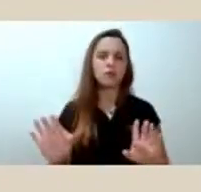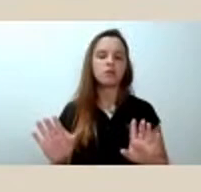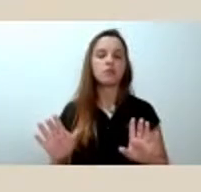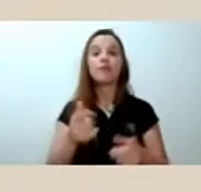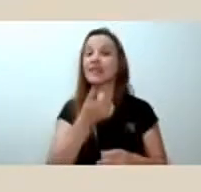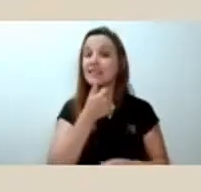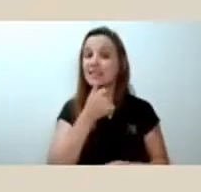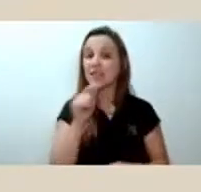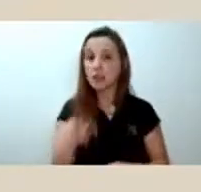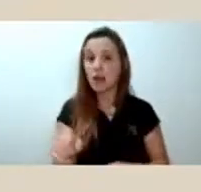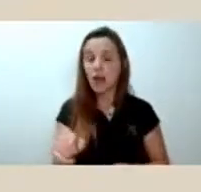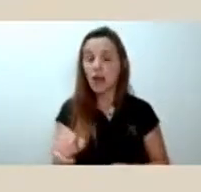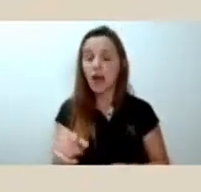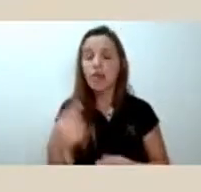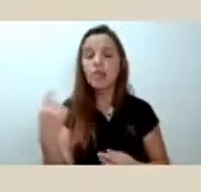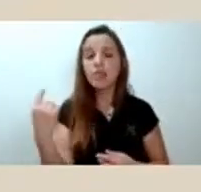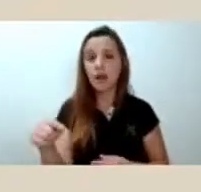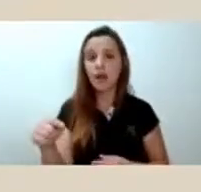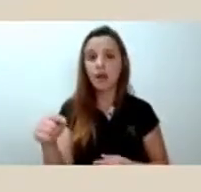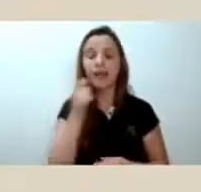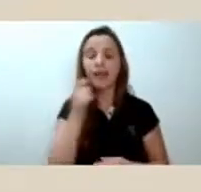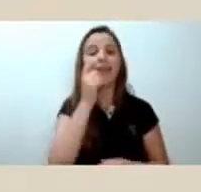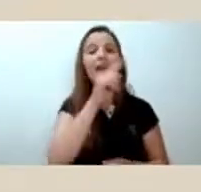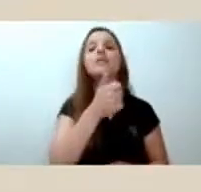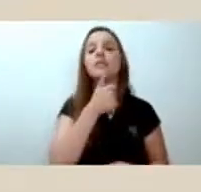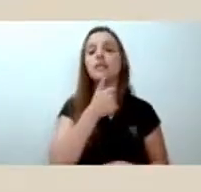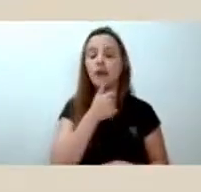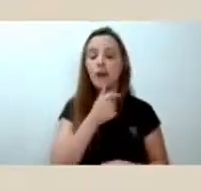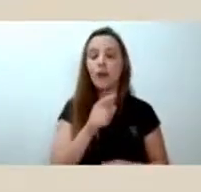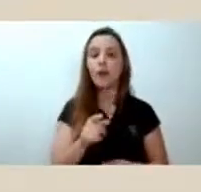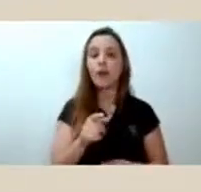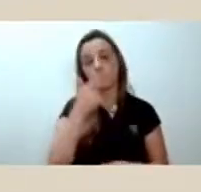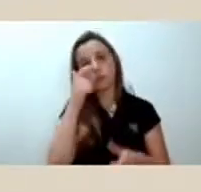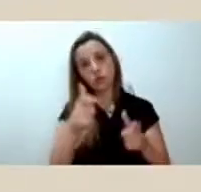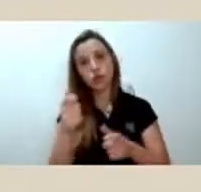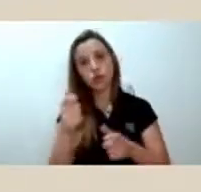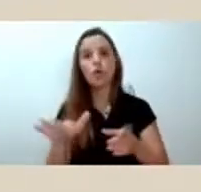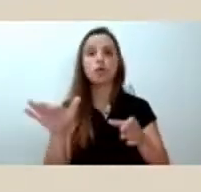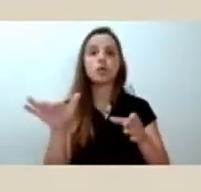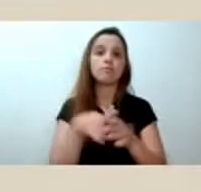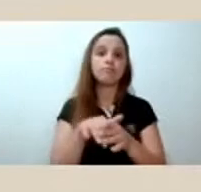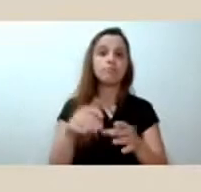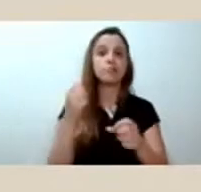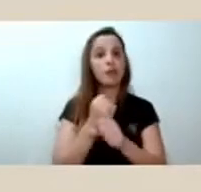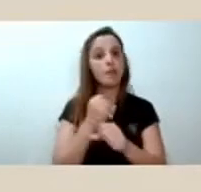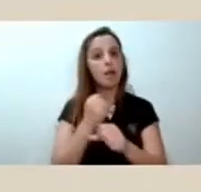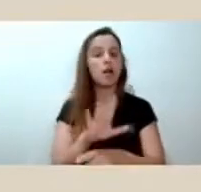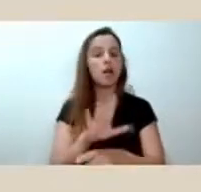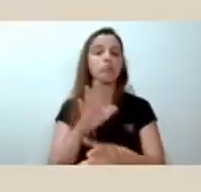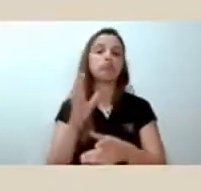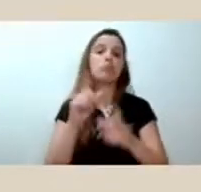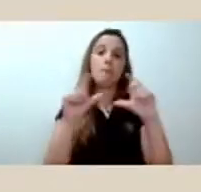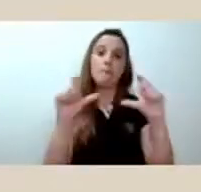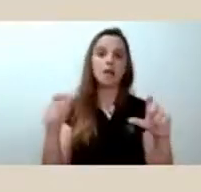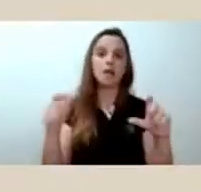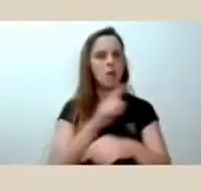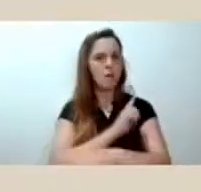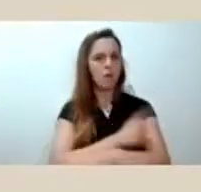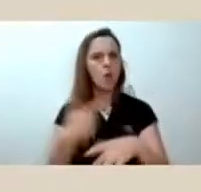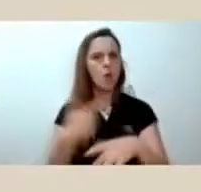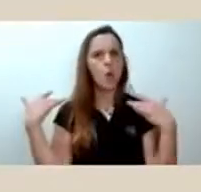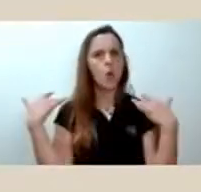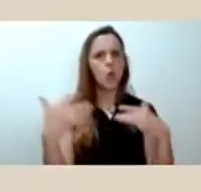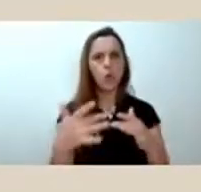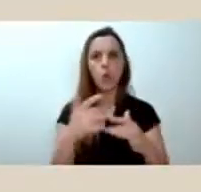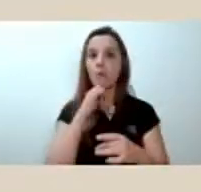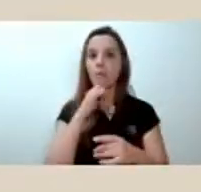made. They are being made by people that are involved in big companies that have a lot of power that can interfere with what we